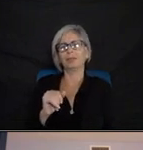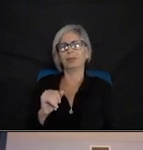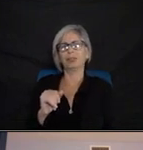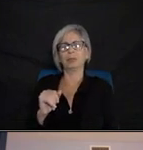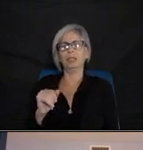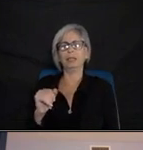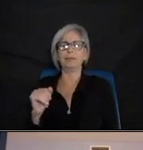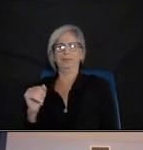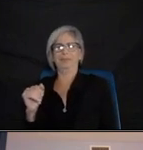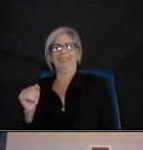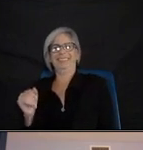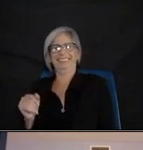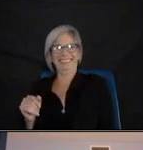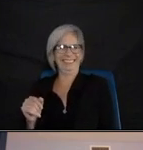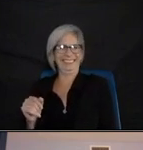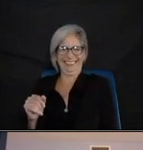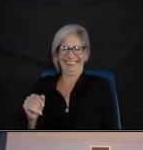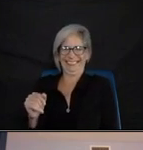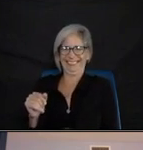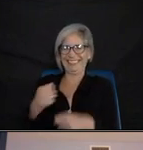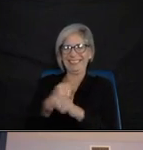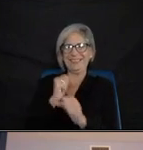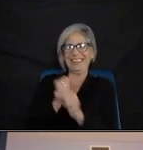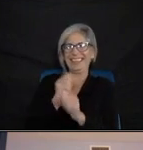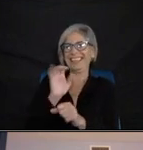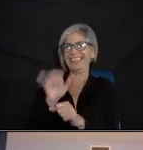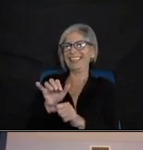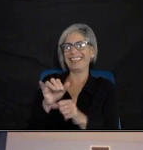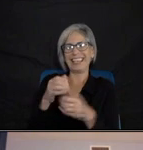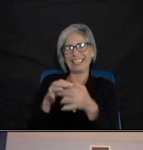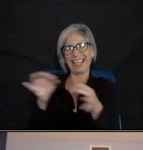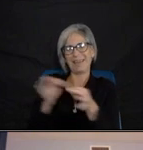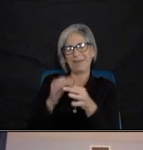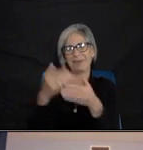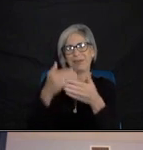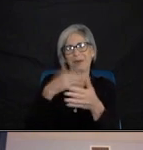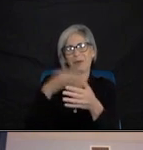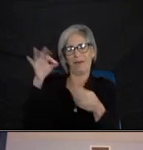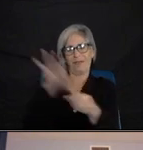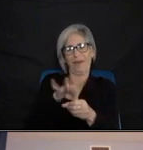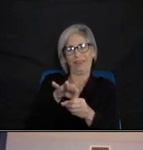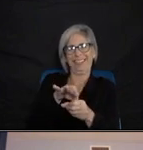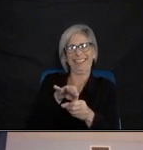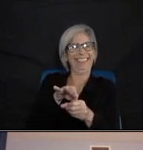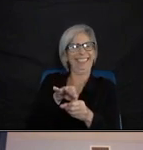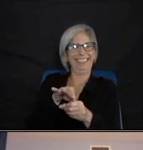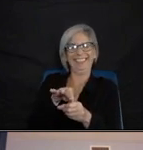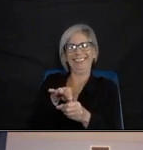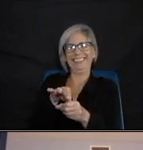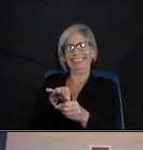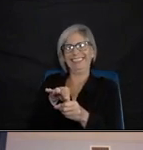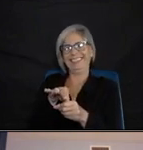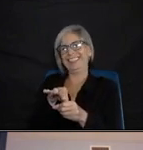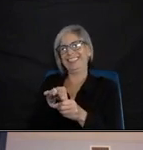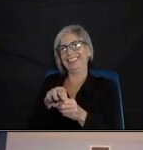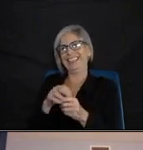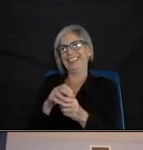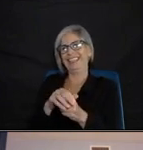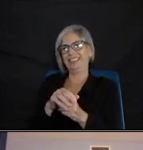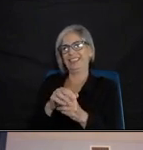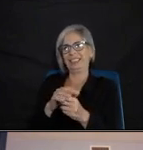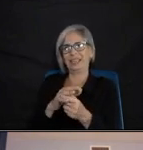me to have someone who's at the podium make a brief final comments before we vote? I'm always open to it, Mayor. Okay. I'm